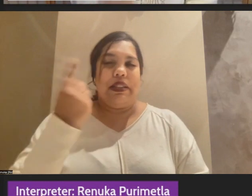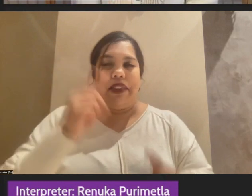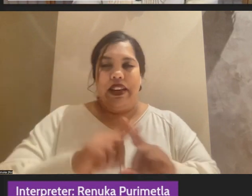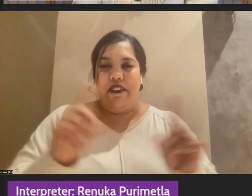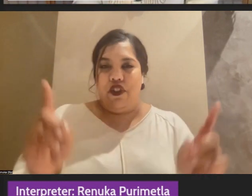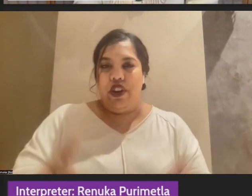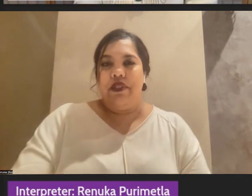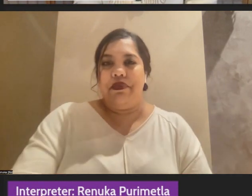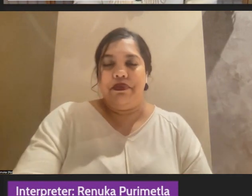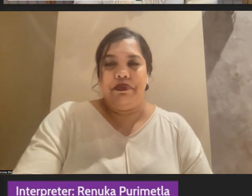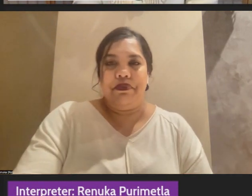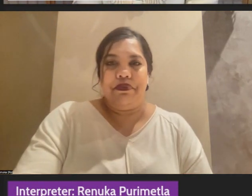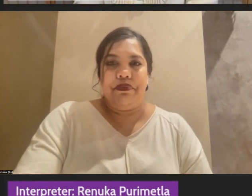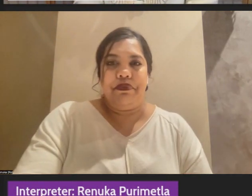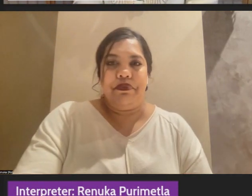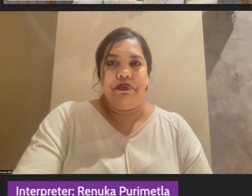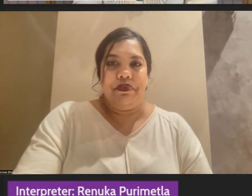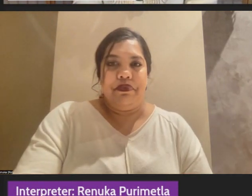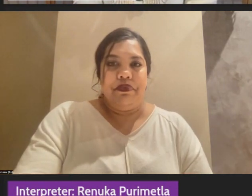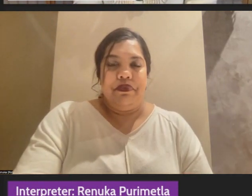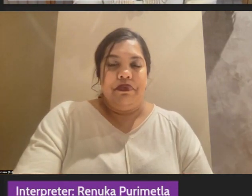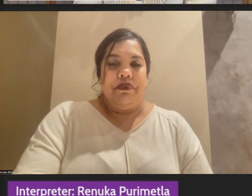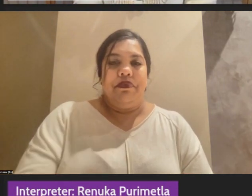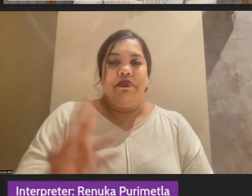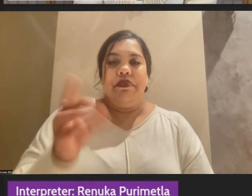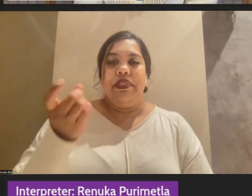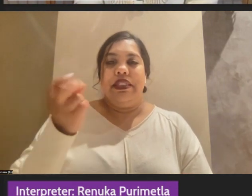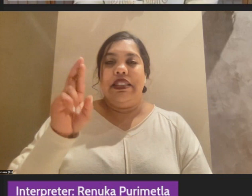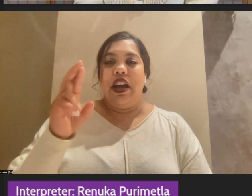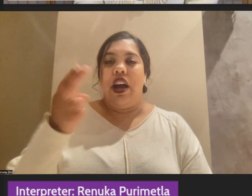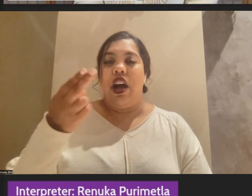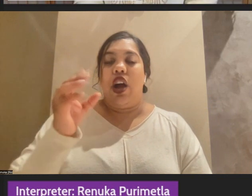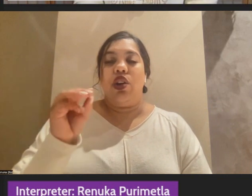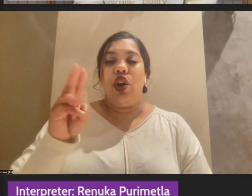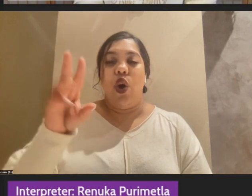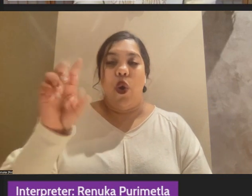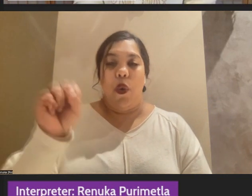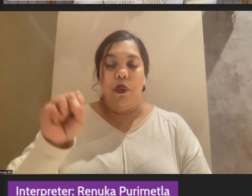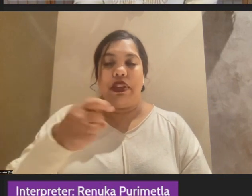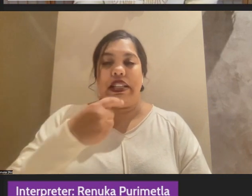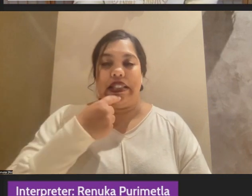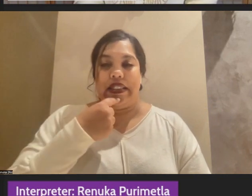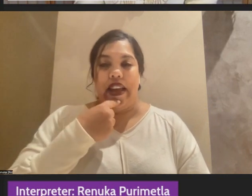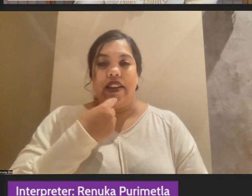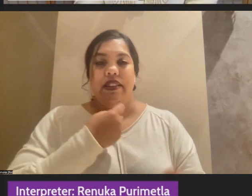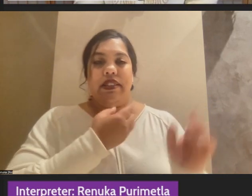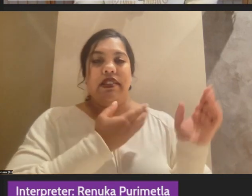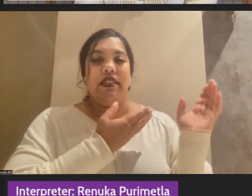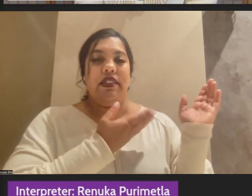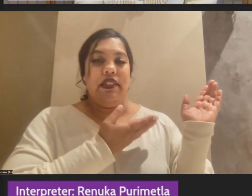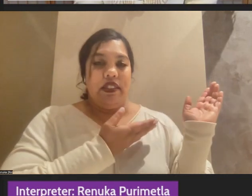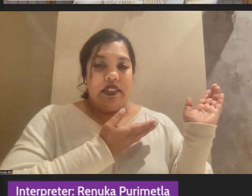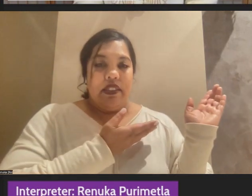Dr. Holmes says, find me one person who can get their own littleness out of the